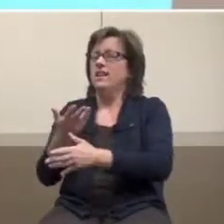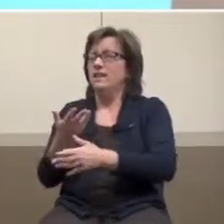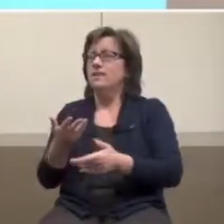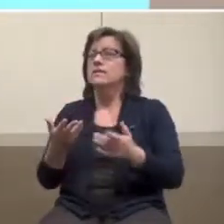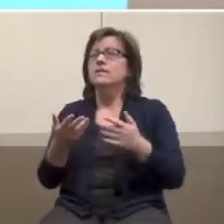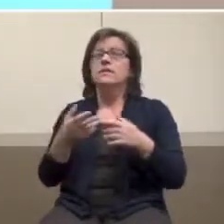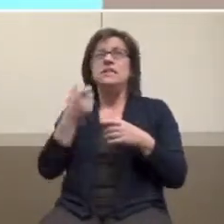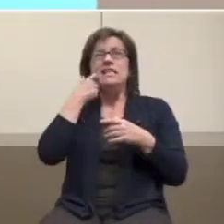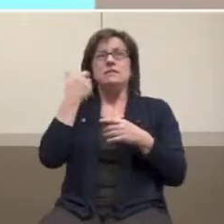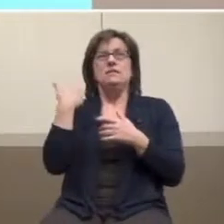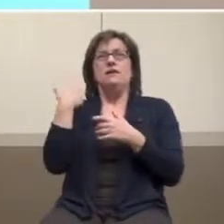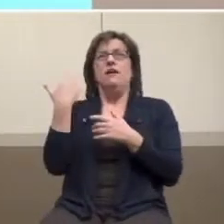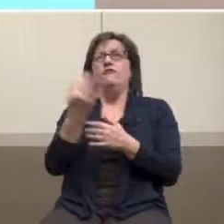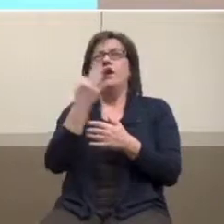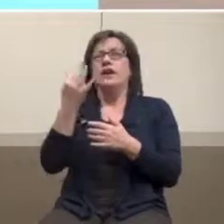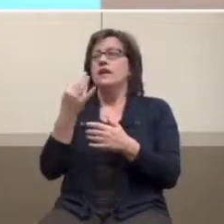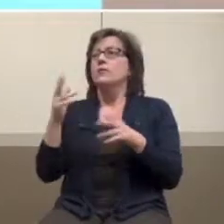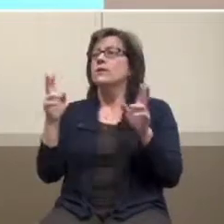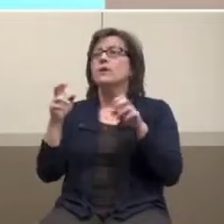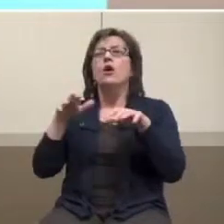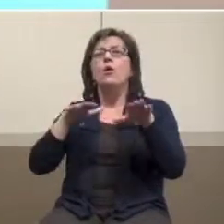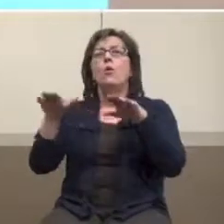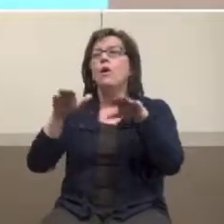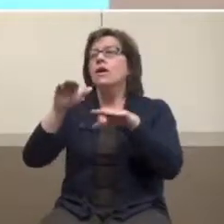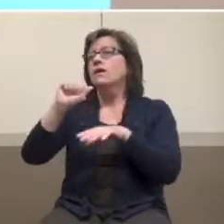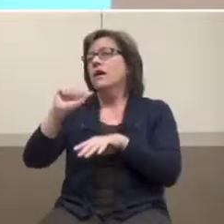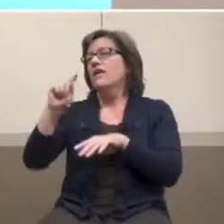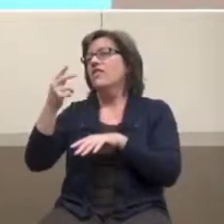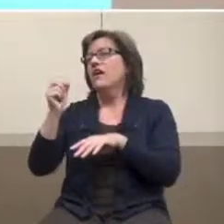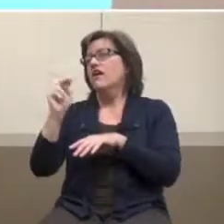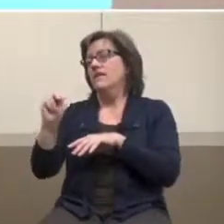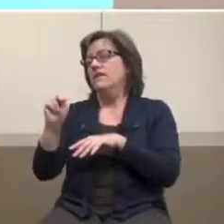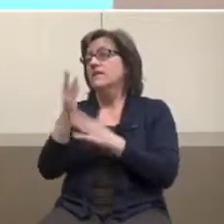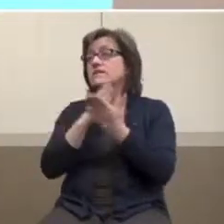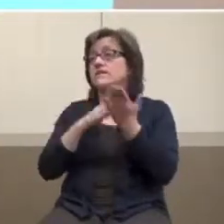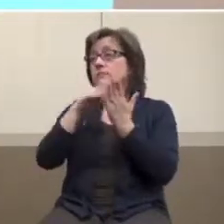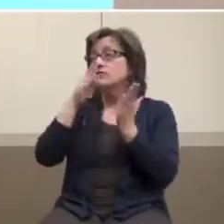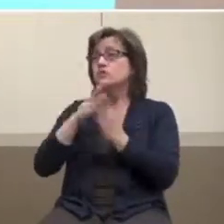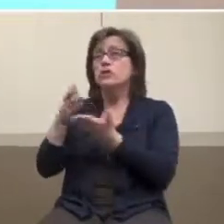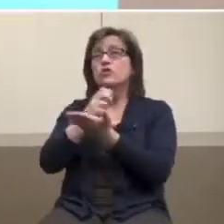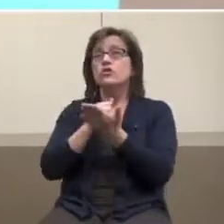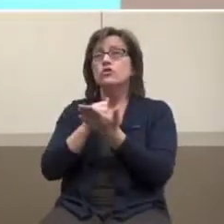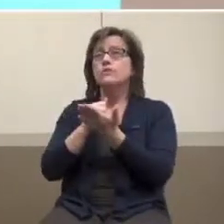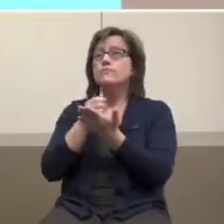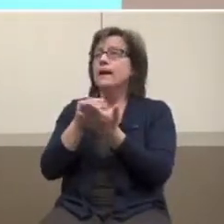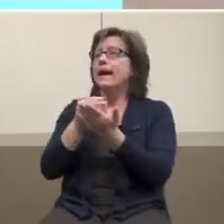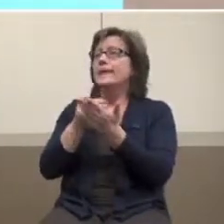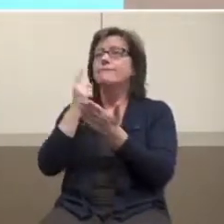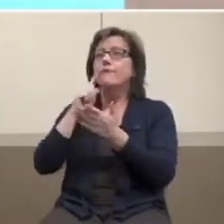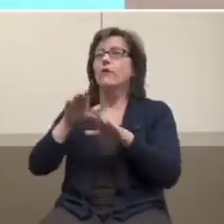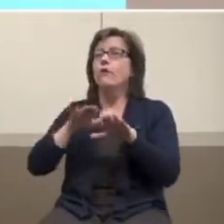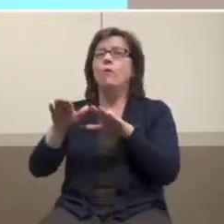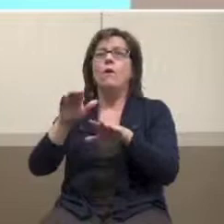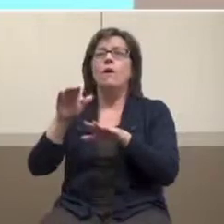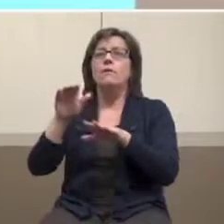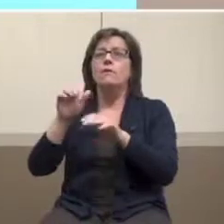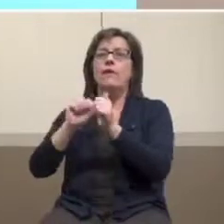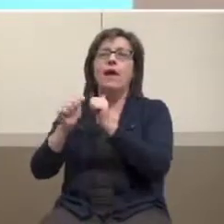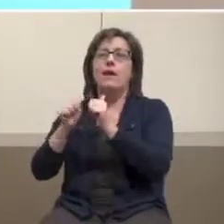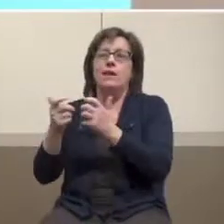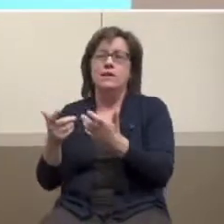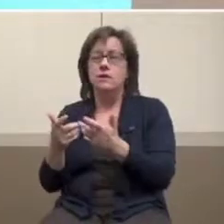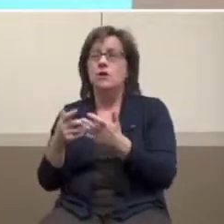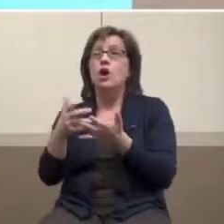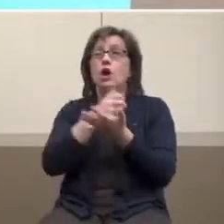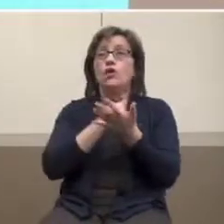Friday, we had a walkathon, and so if our students earned a certain amount of money for our walkathon, they earned a Halloween party, but we